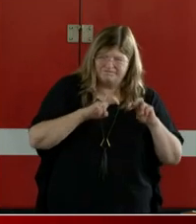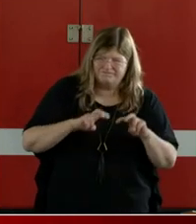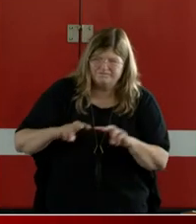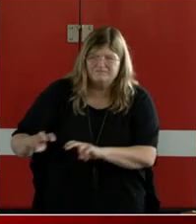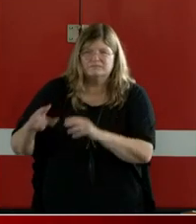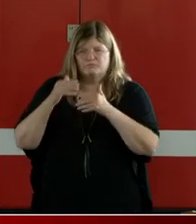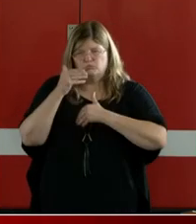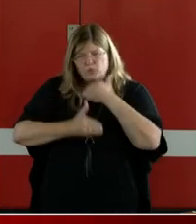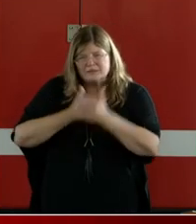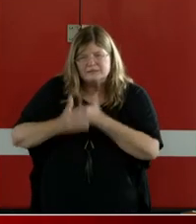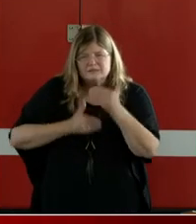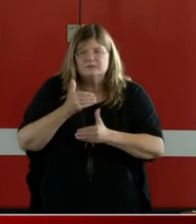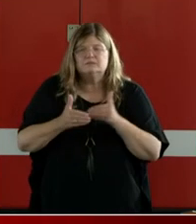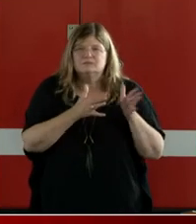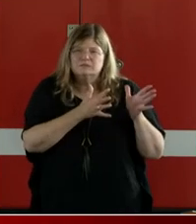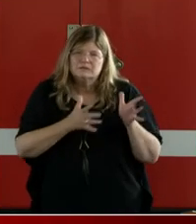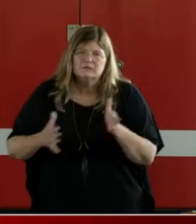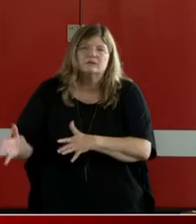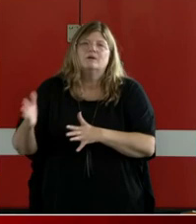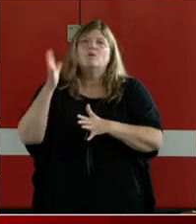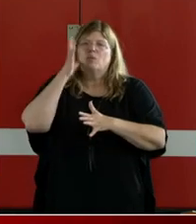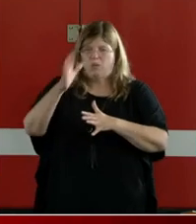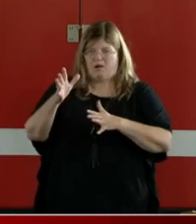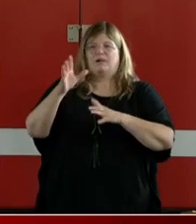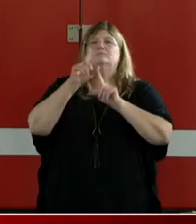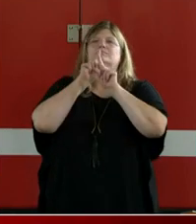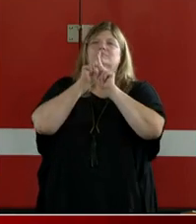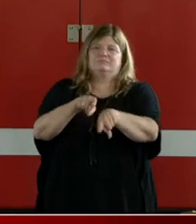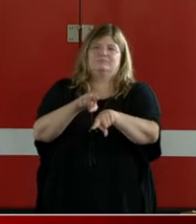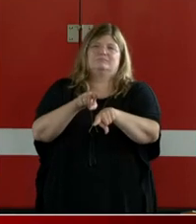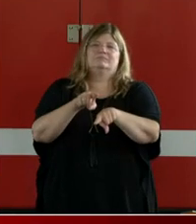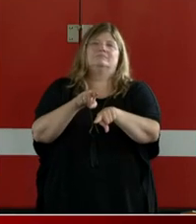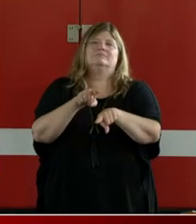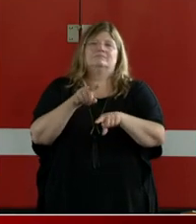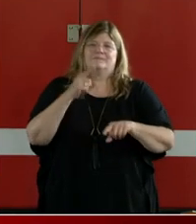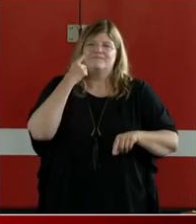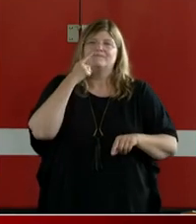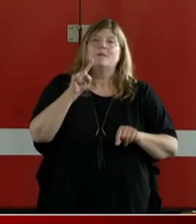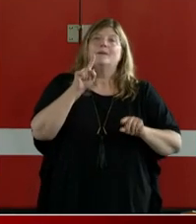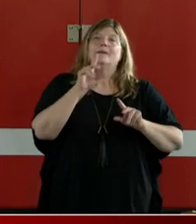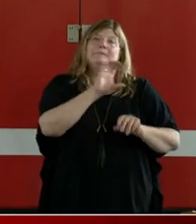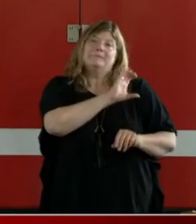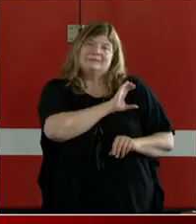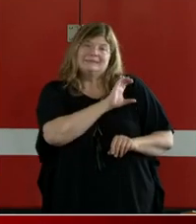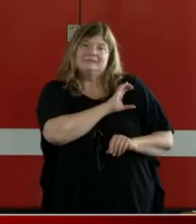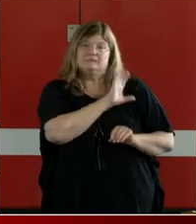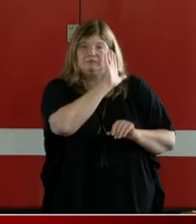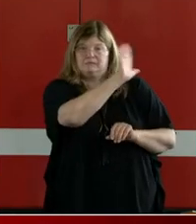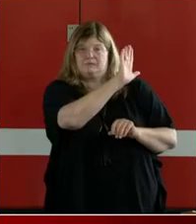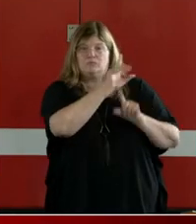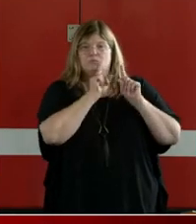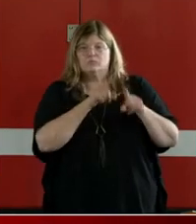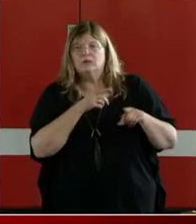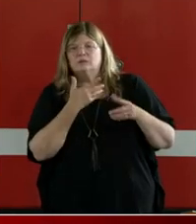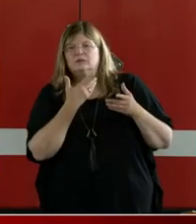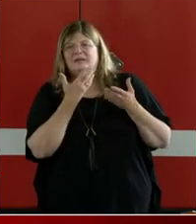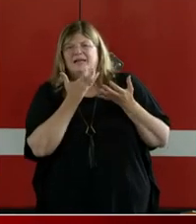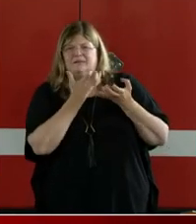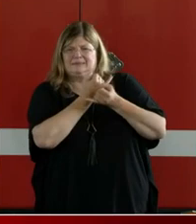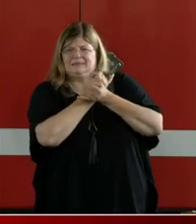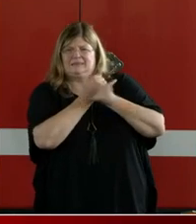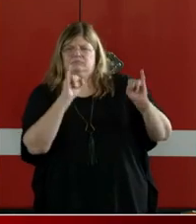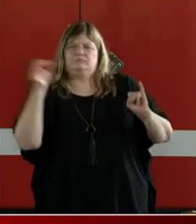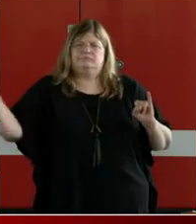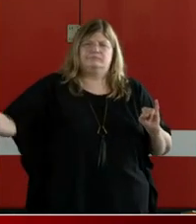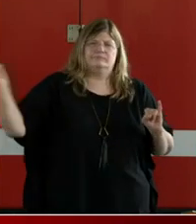To the Police Reform Commission calling for an independent investigation. For who? The community, the Police Reform Commission